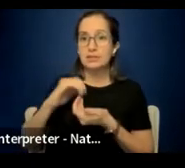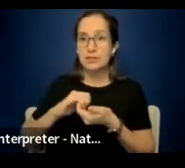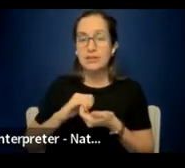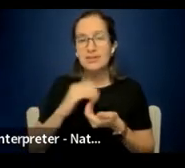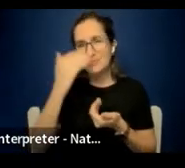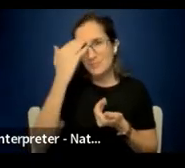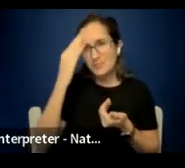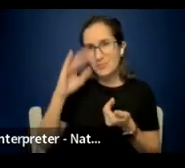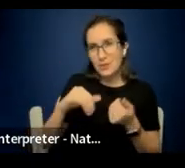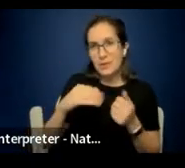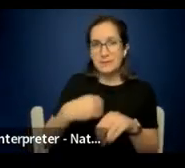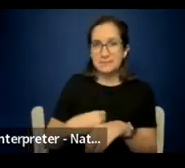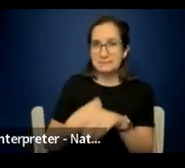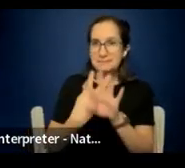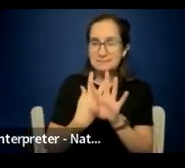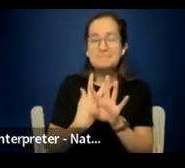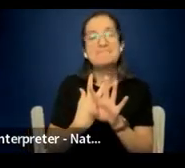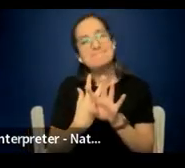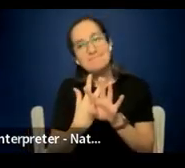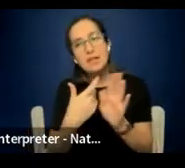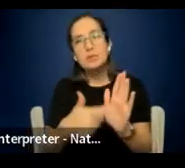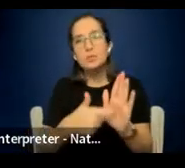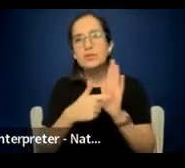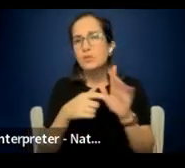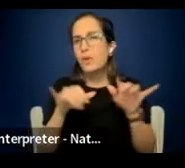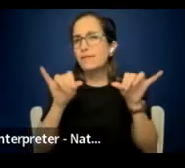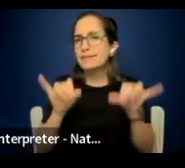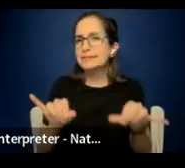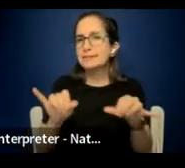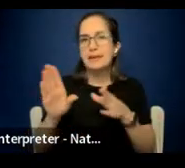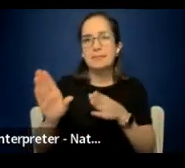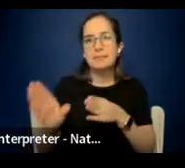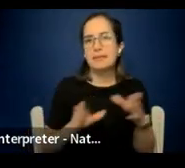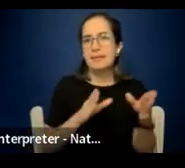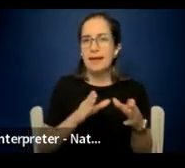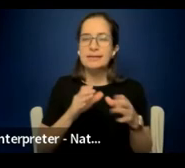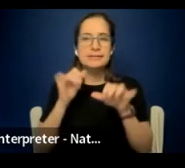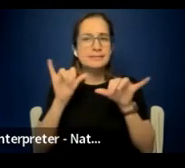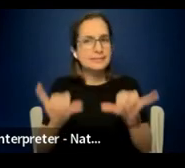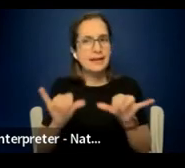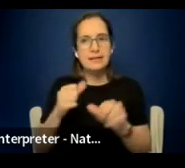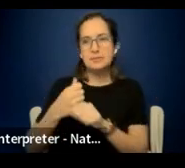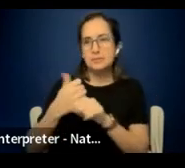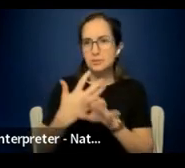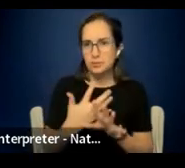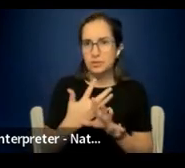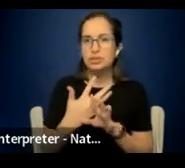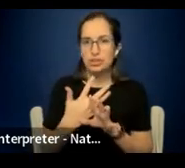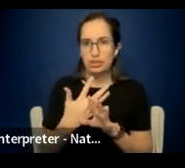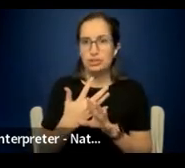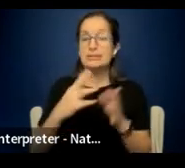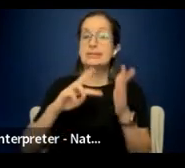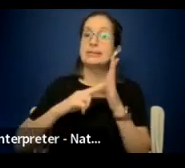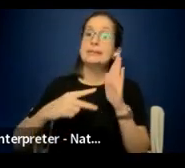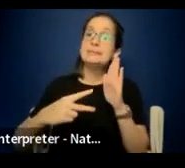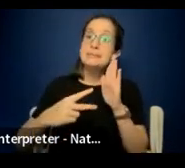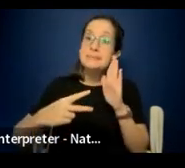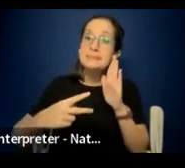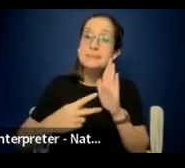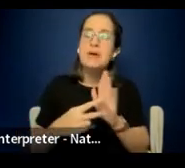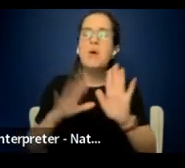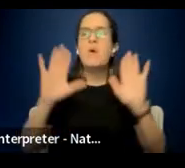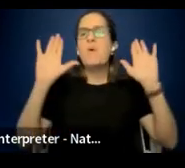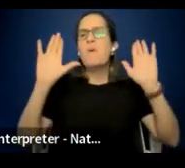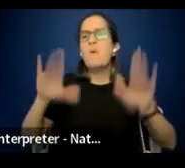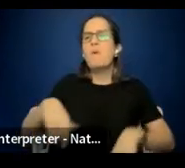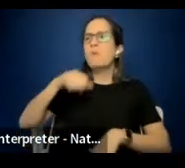activities usually require the same level of planning and preparation as an in-person activity. So knowing that going in, it's not like something that you can just